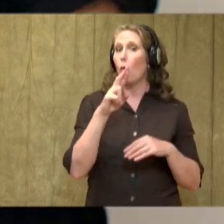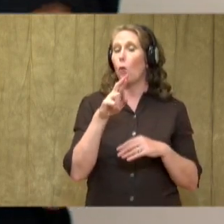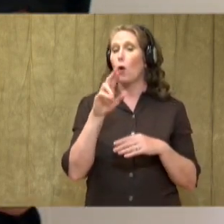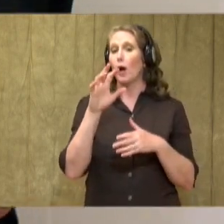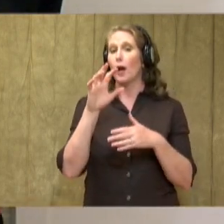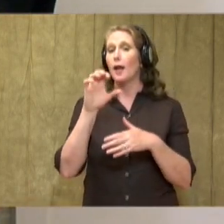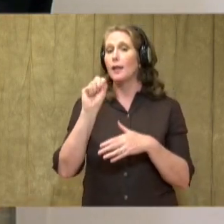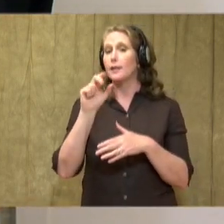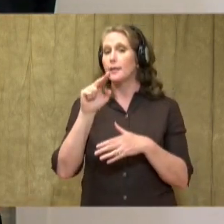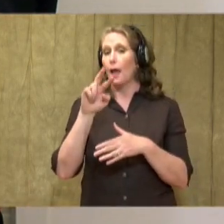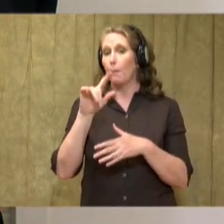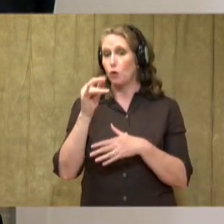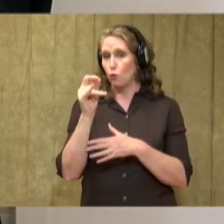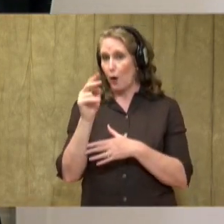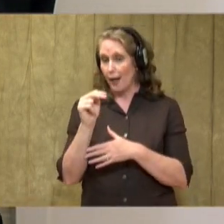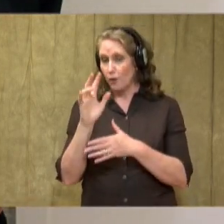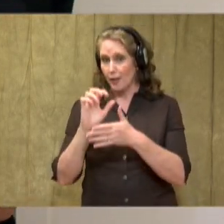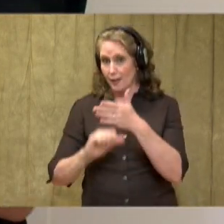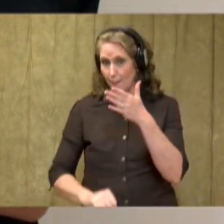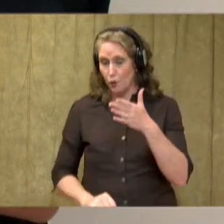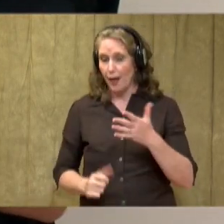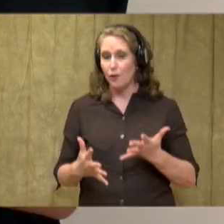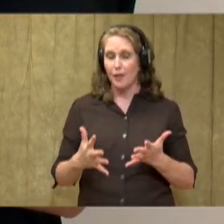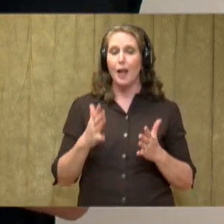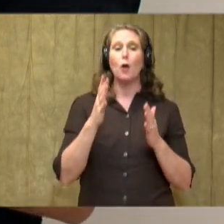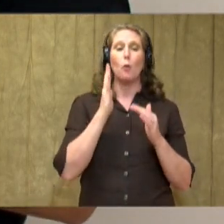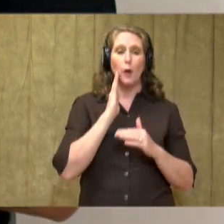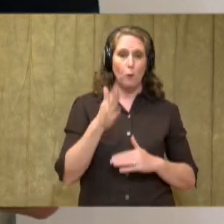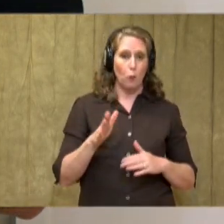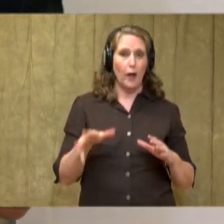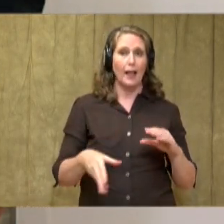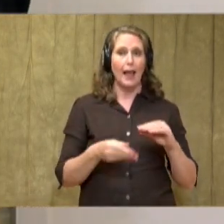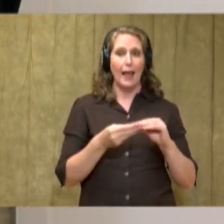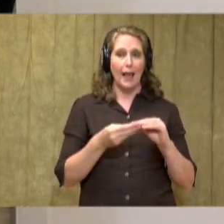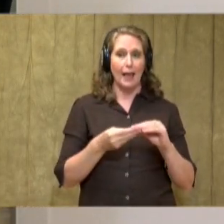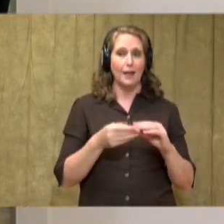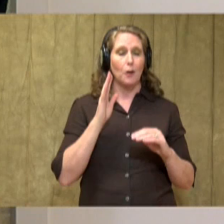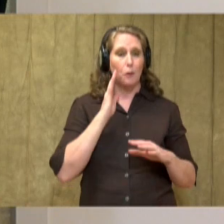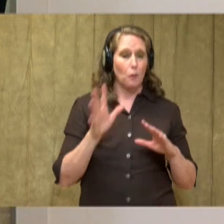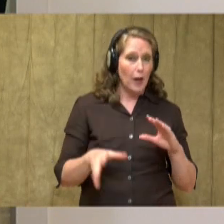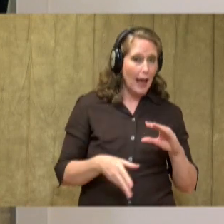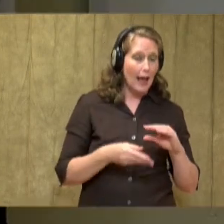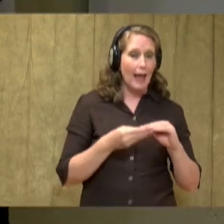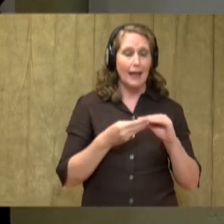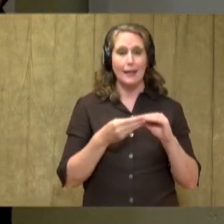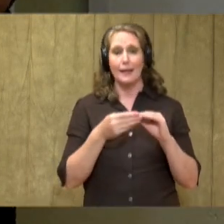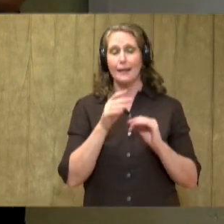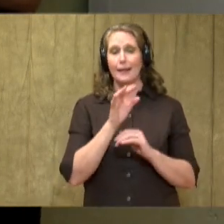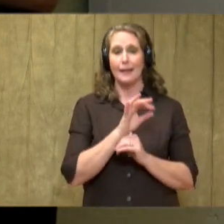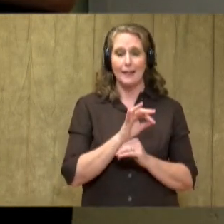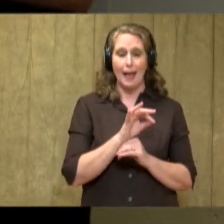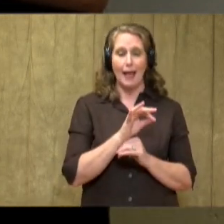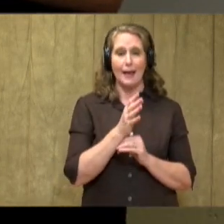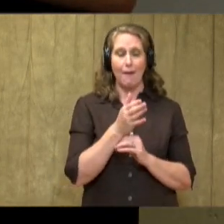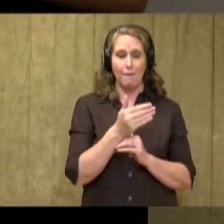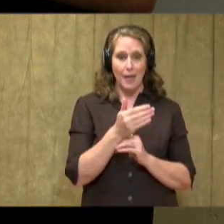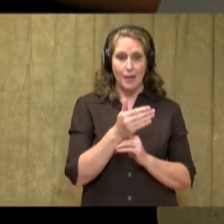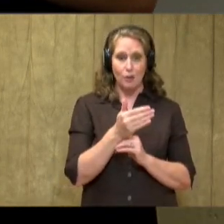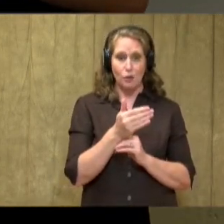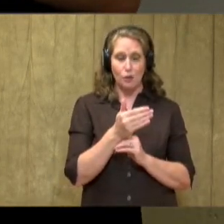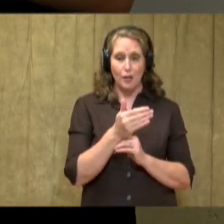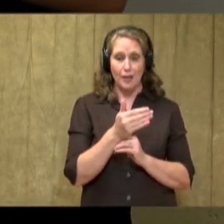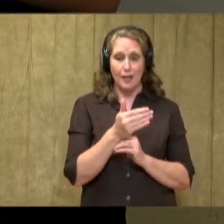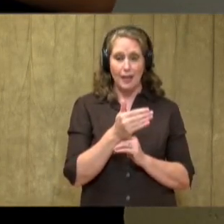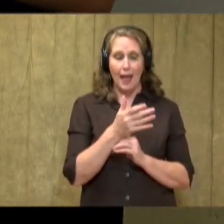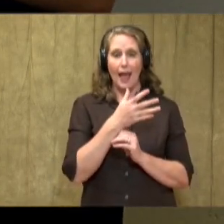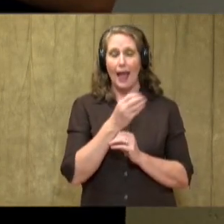We're going to add. I hope you all said add. We're going to add her 9 fish to